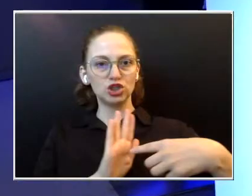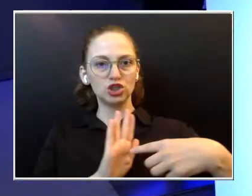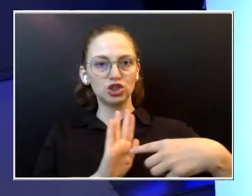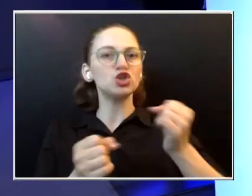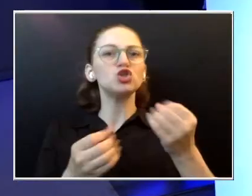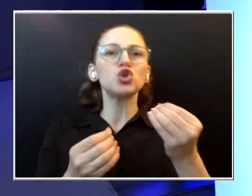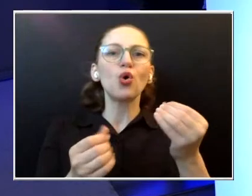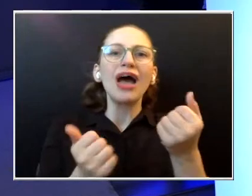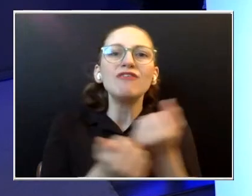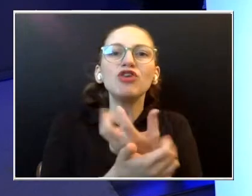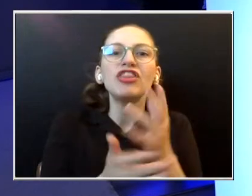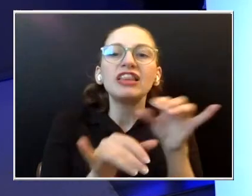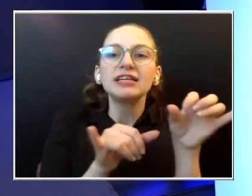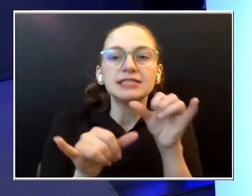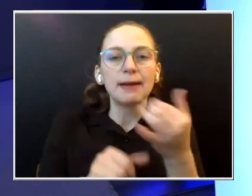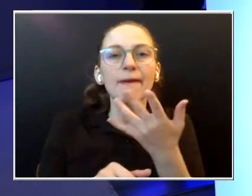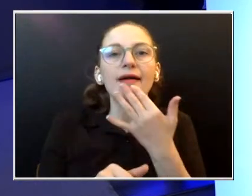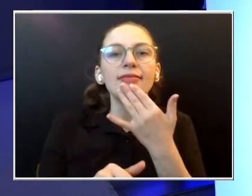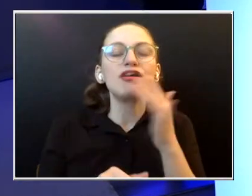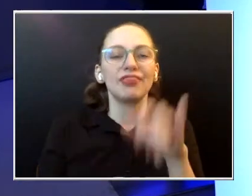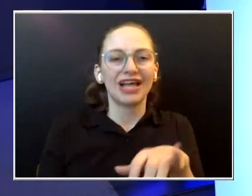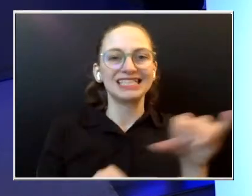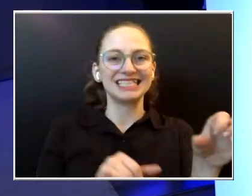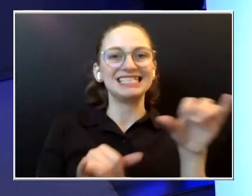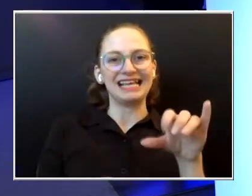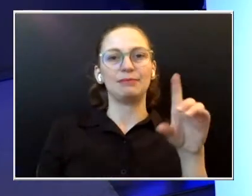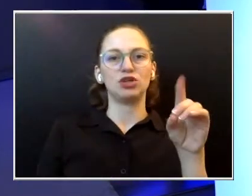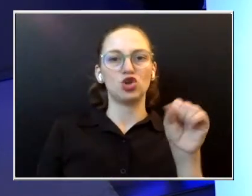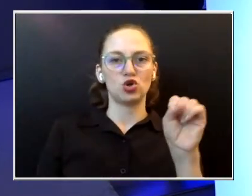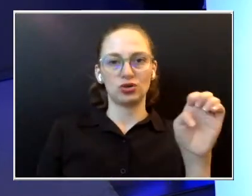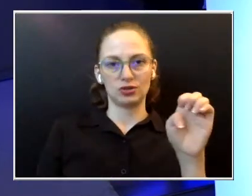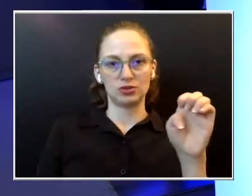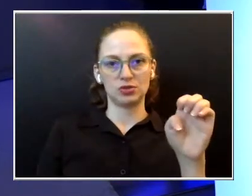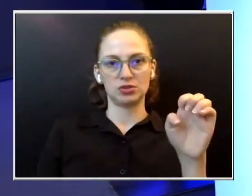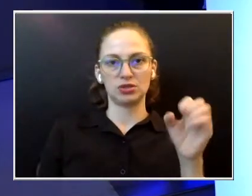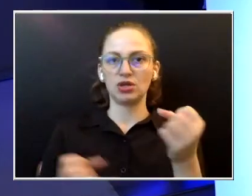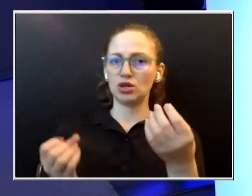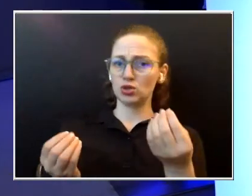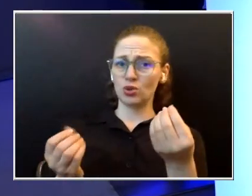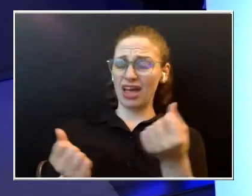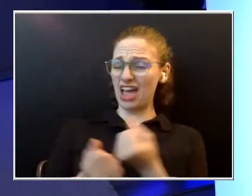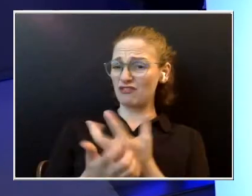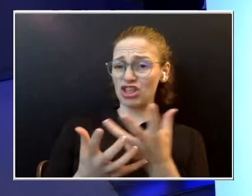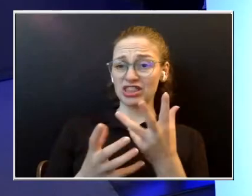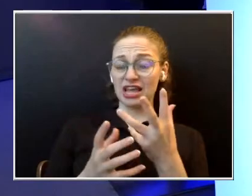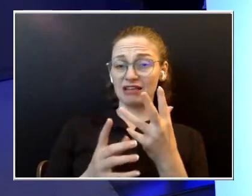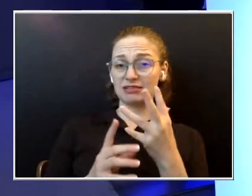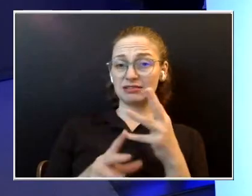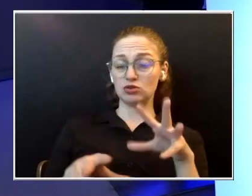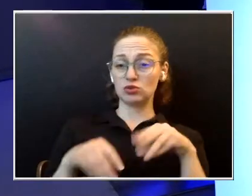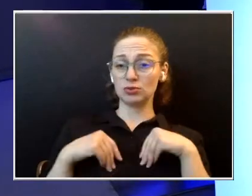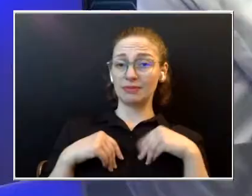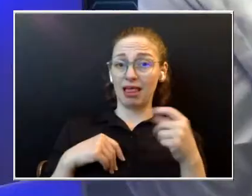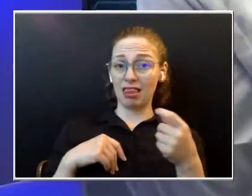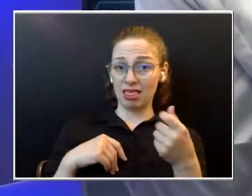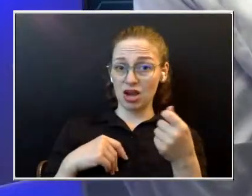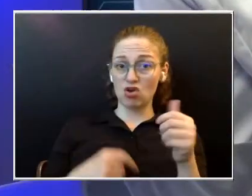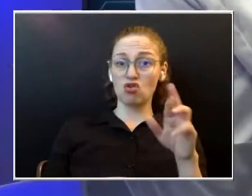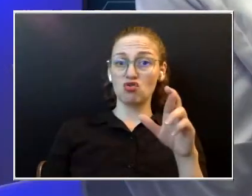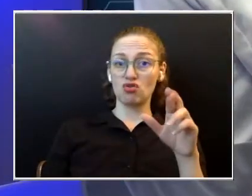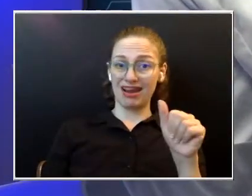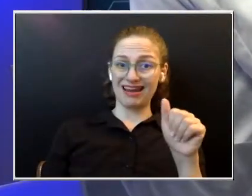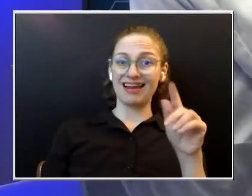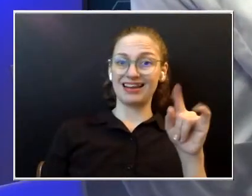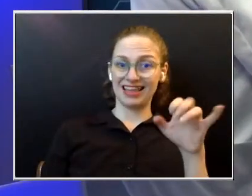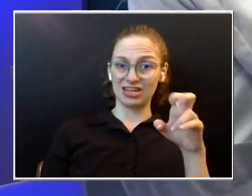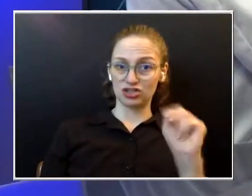white line or the green line, everything's getting a little bit of radiation there. Everything's getting, in this case, a lot of radiation. So the yellow line in